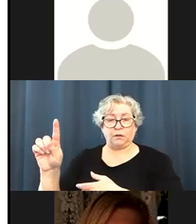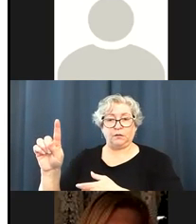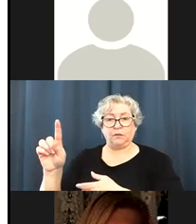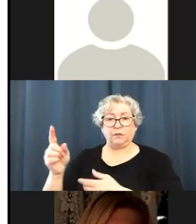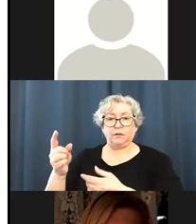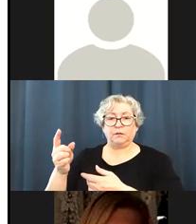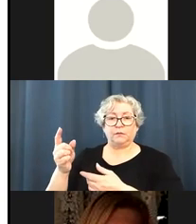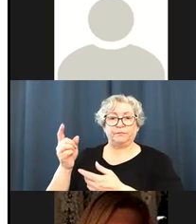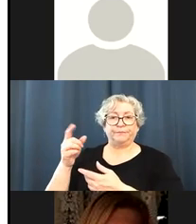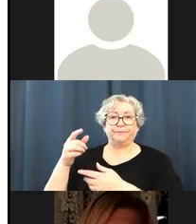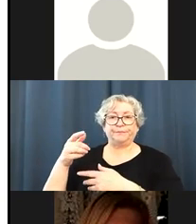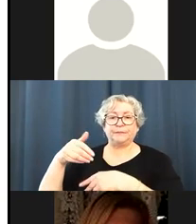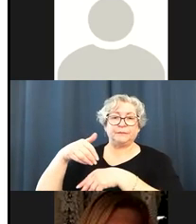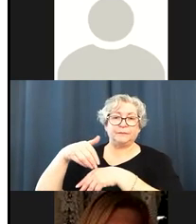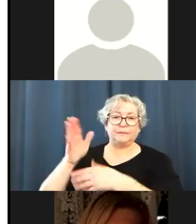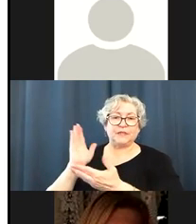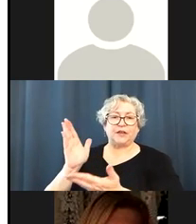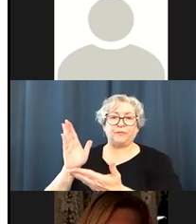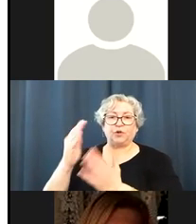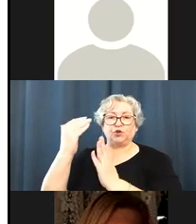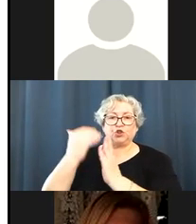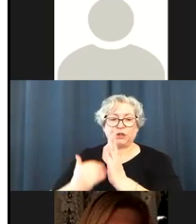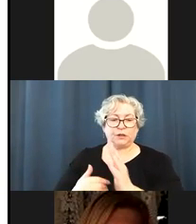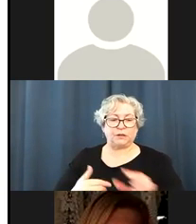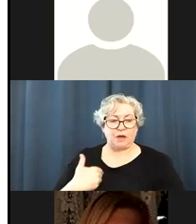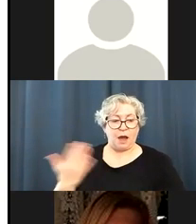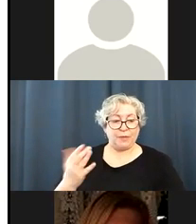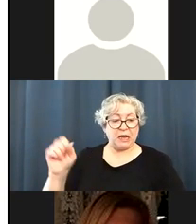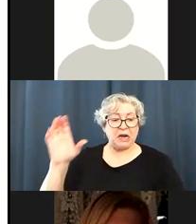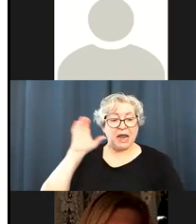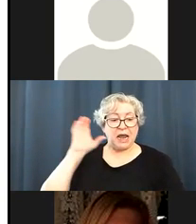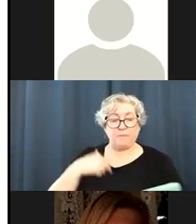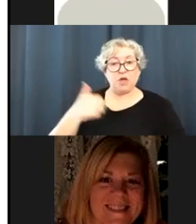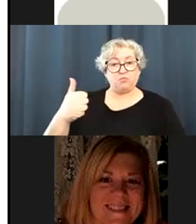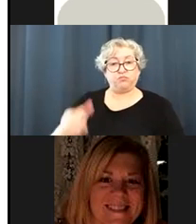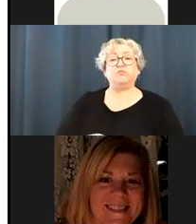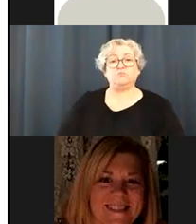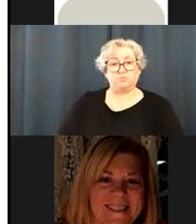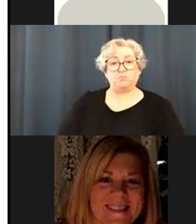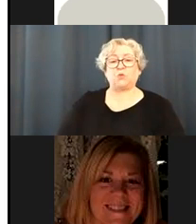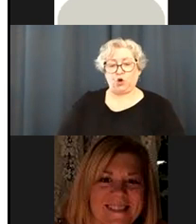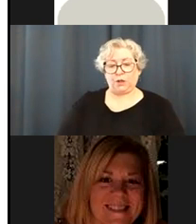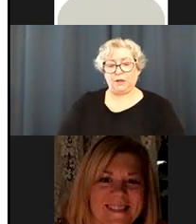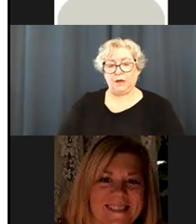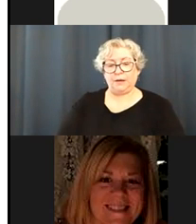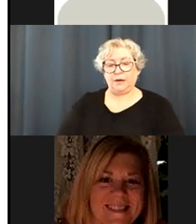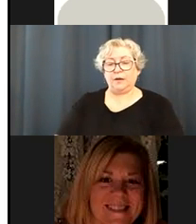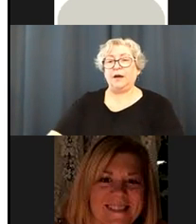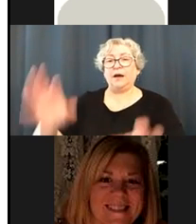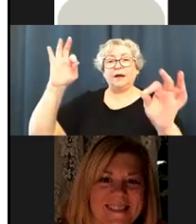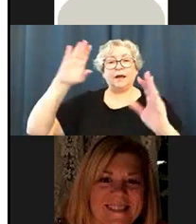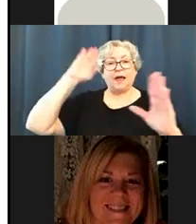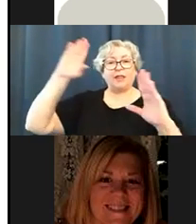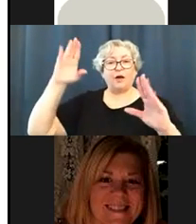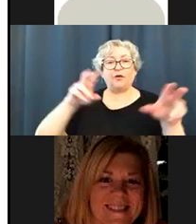deliverables sheet. Yes, I am here. Oh. Can you hear me okay? Hi, Rebecca. Yes, we can. Perfect. Hi. Hello, fellow